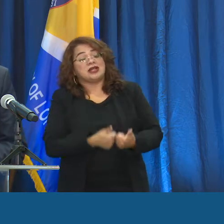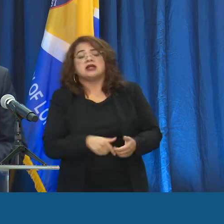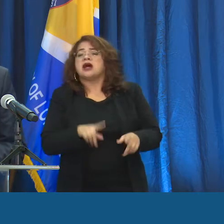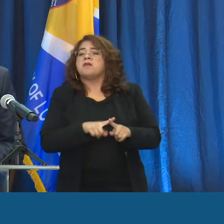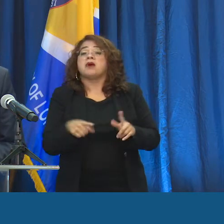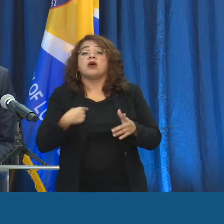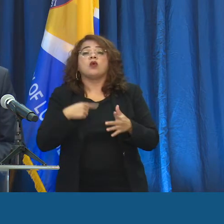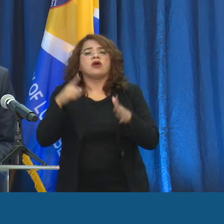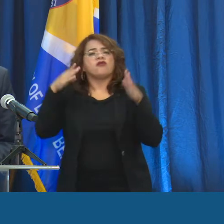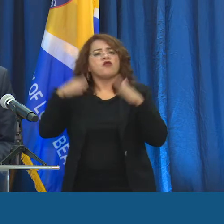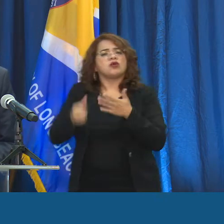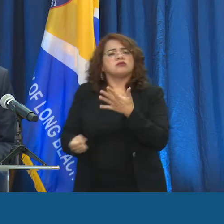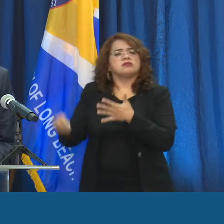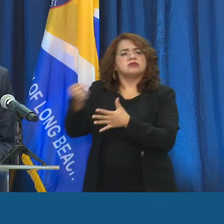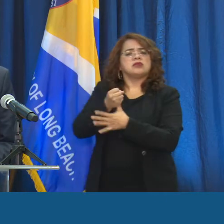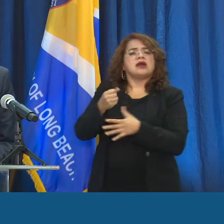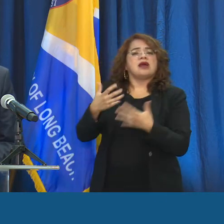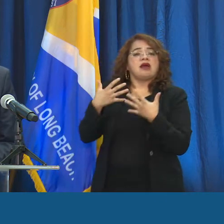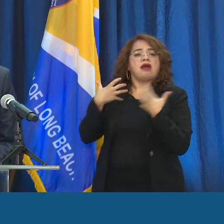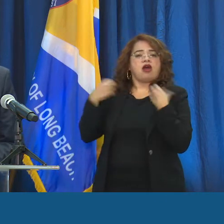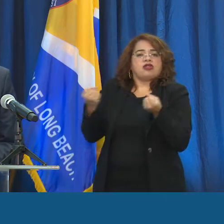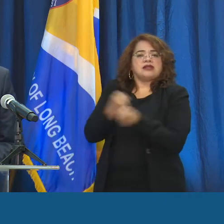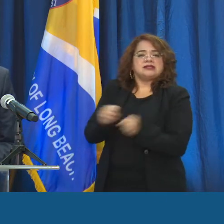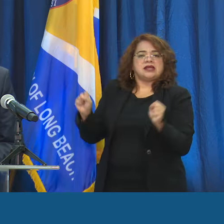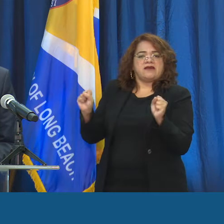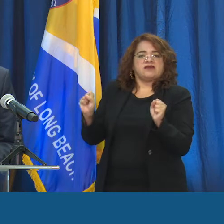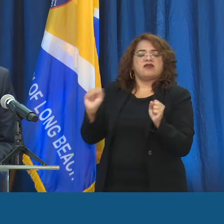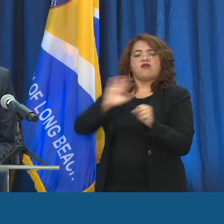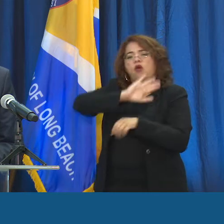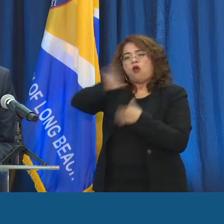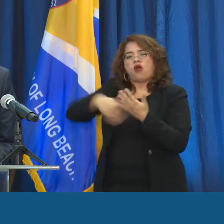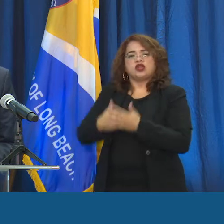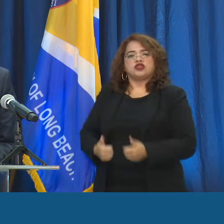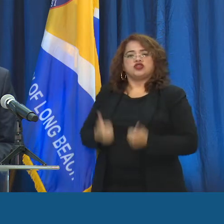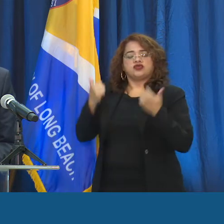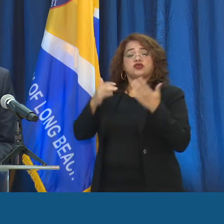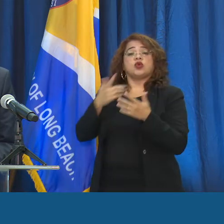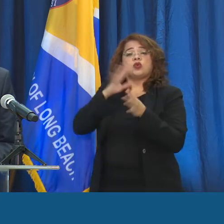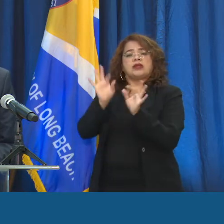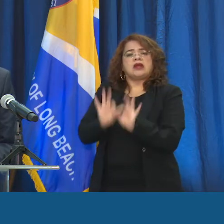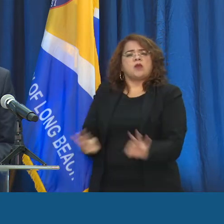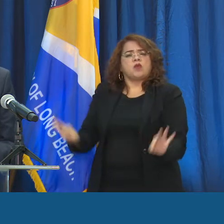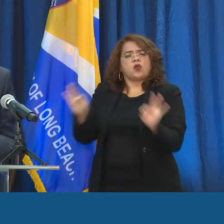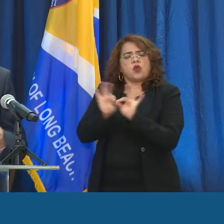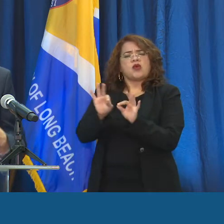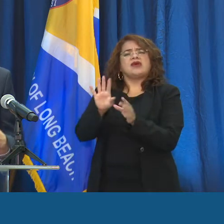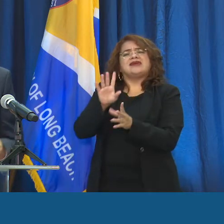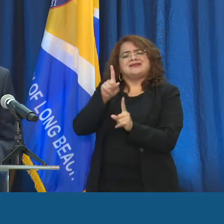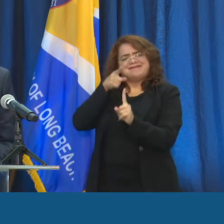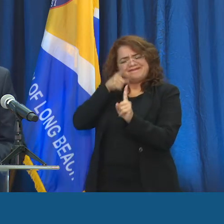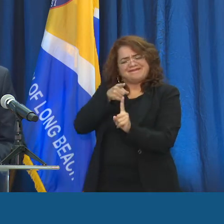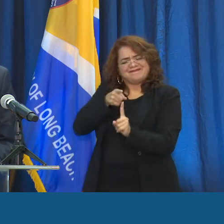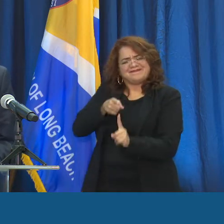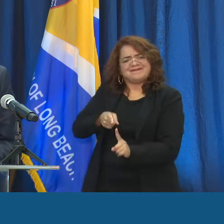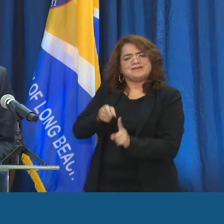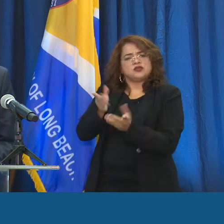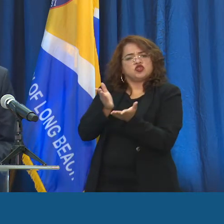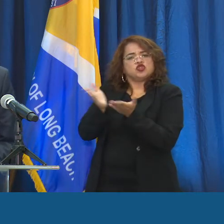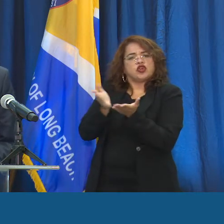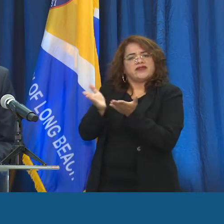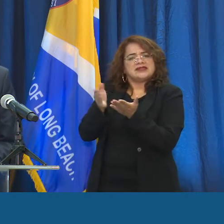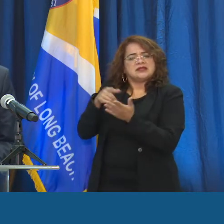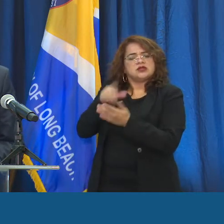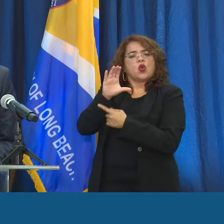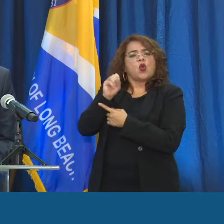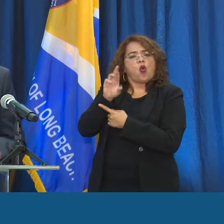safety of our residents in light of the pandemic. We're maintaining those core services in a balanced way and while making some very difficult